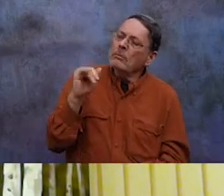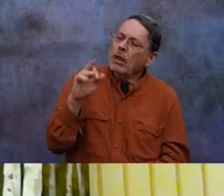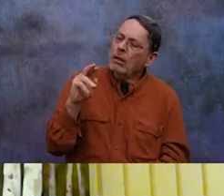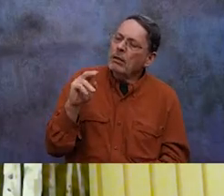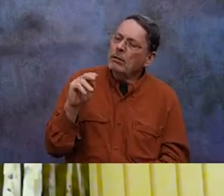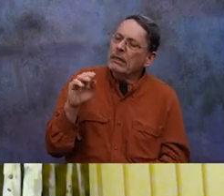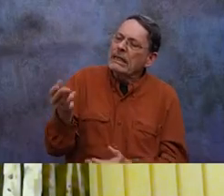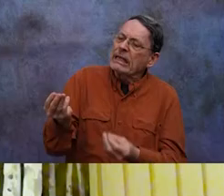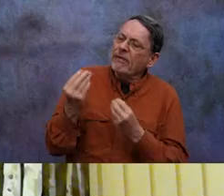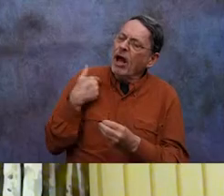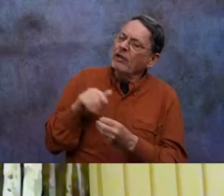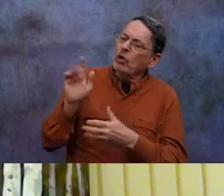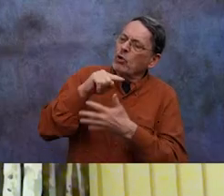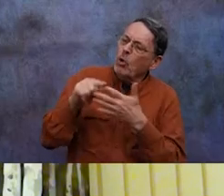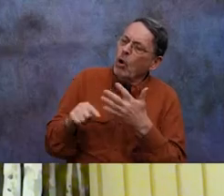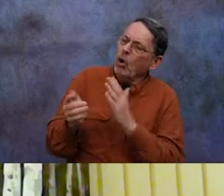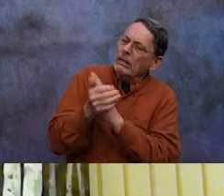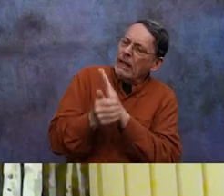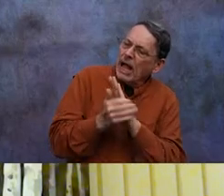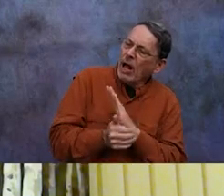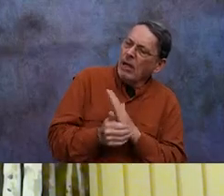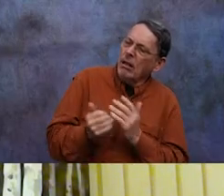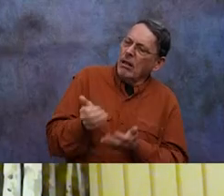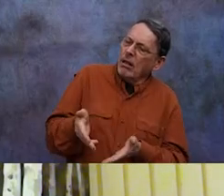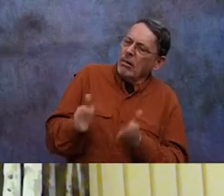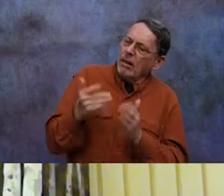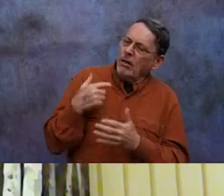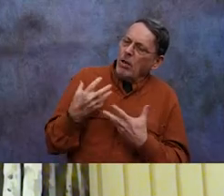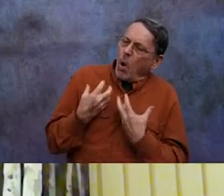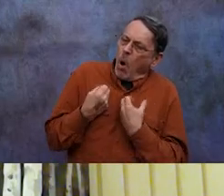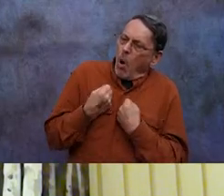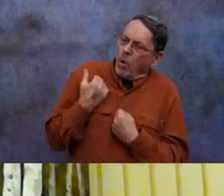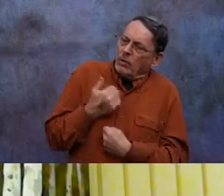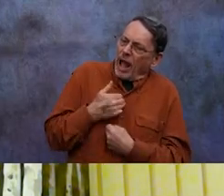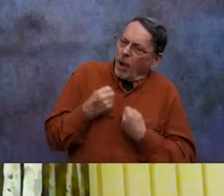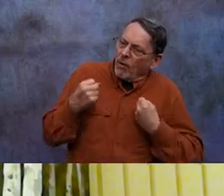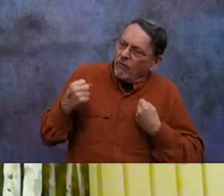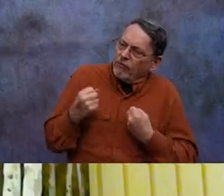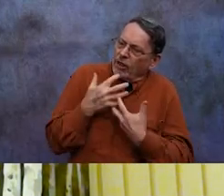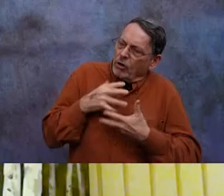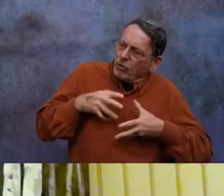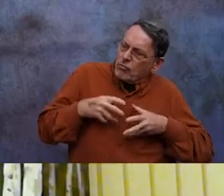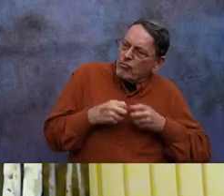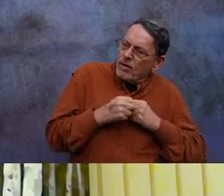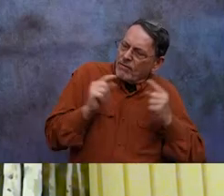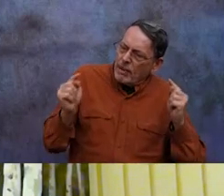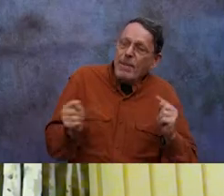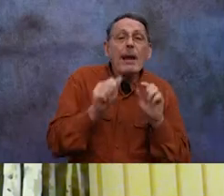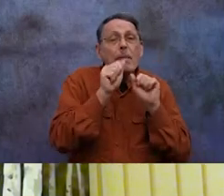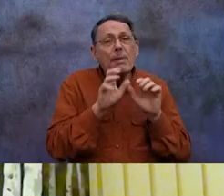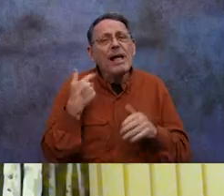Lend us your many varied talents. Hold us in our fear and grief and